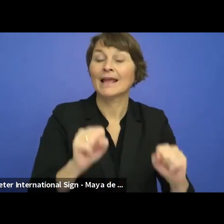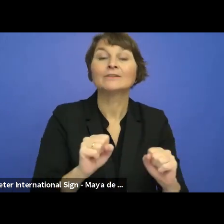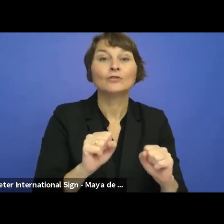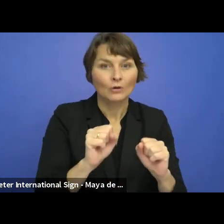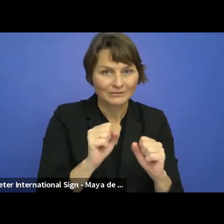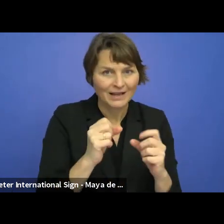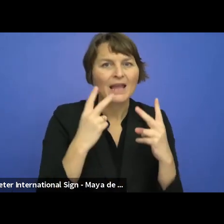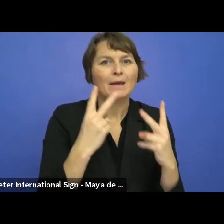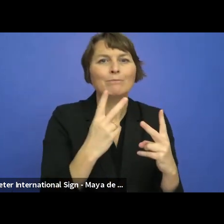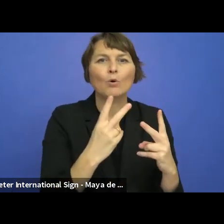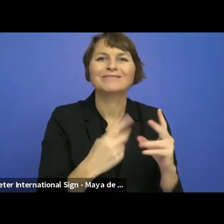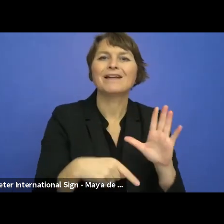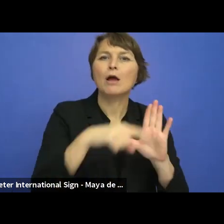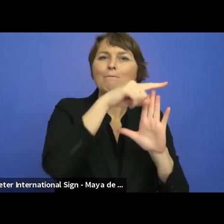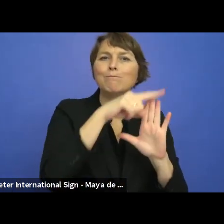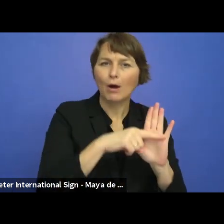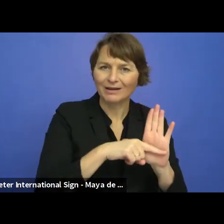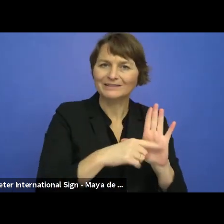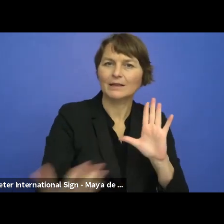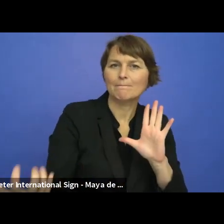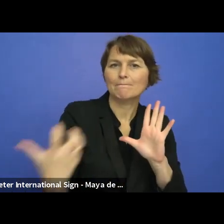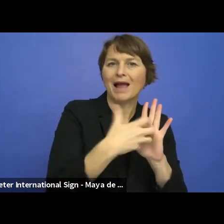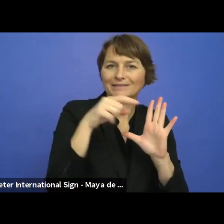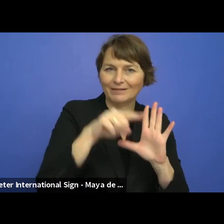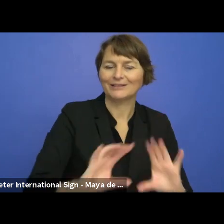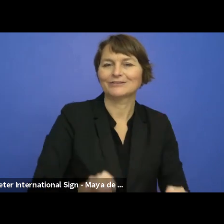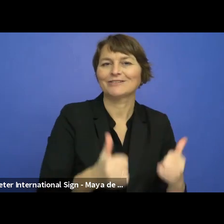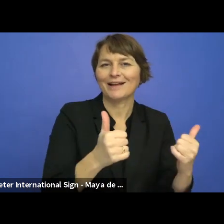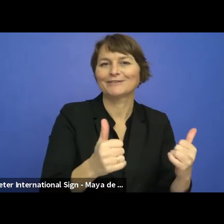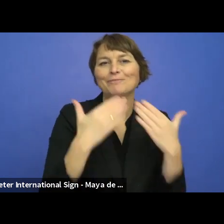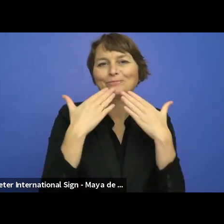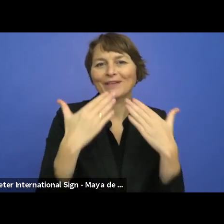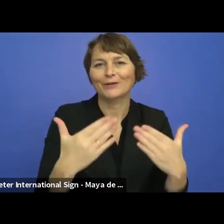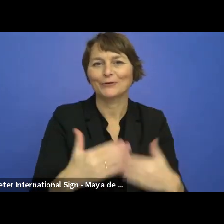meets that challenge. Thank you so much.